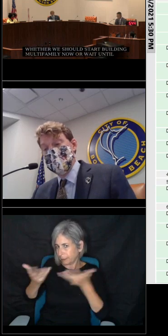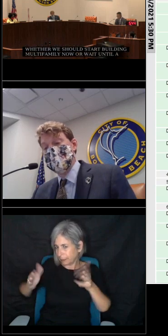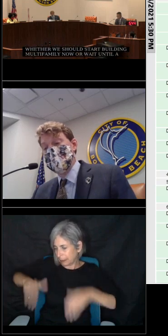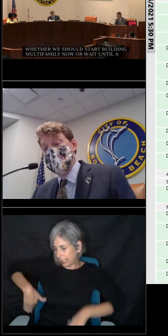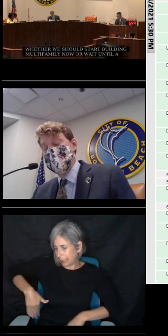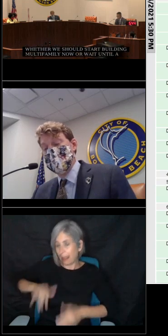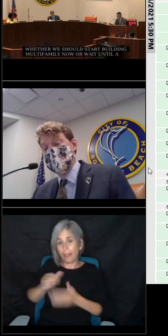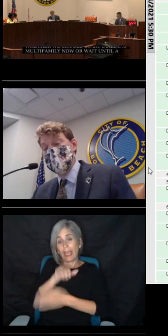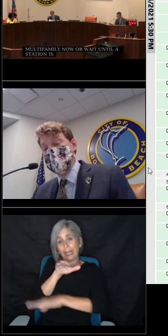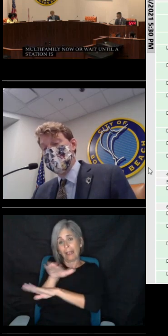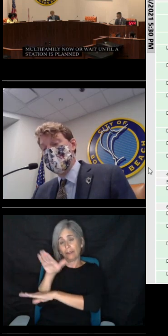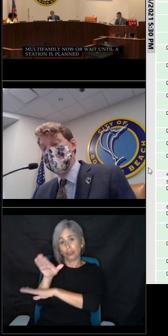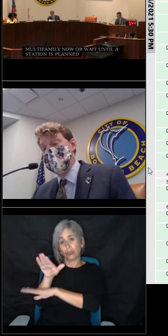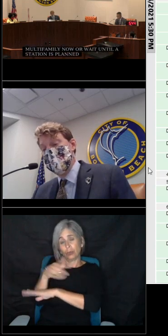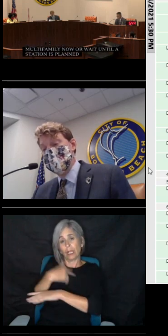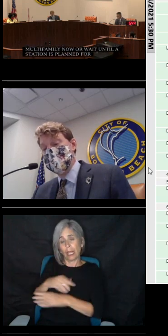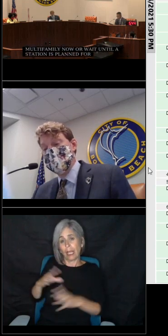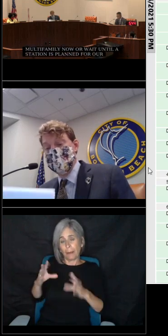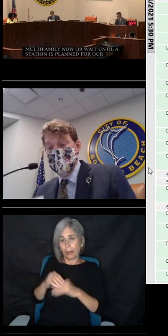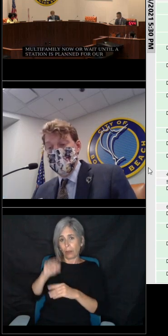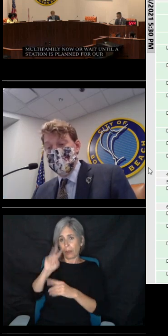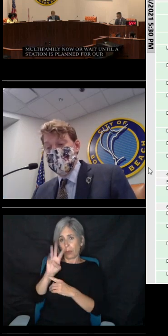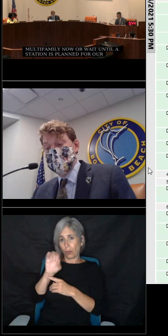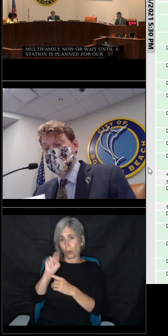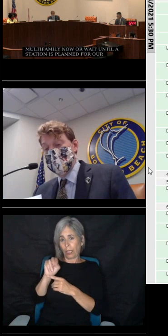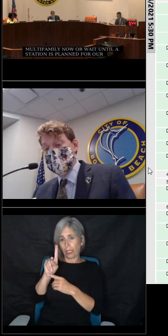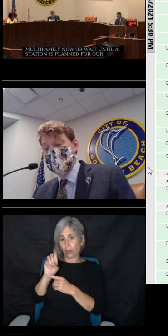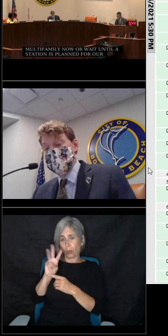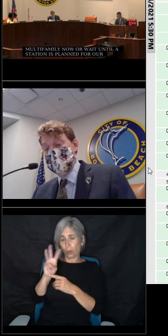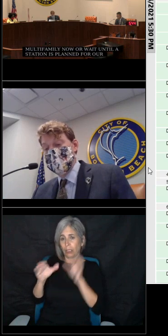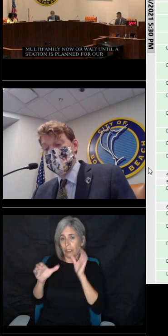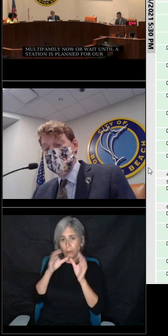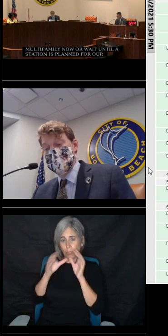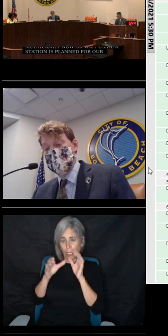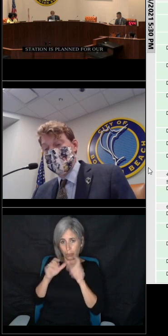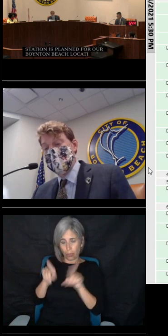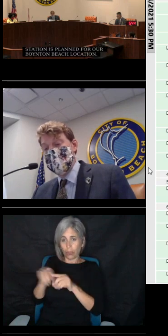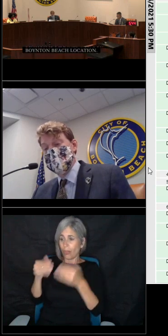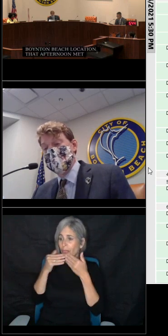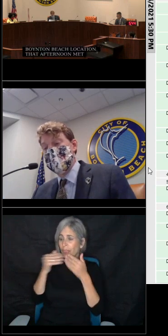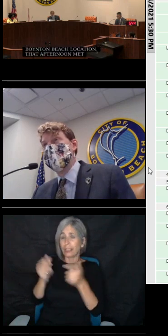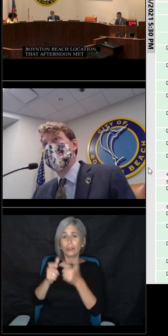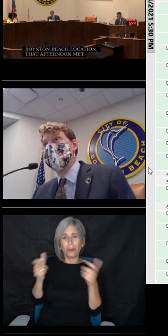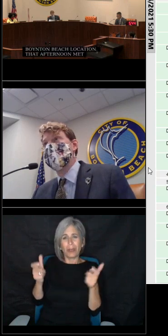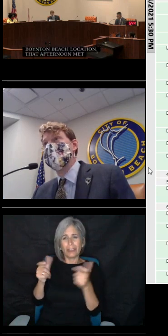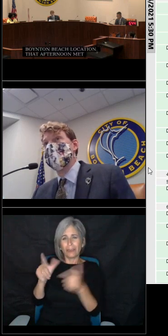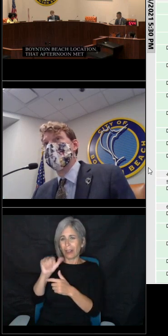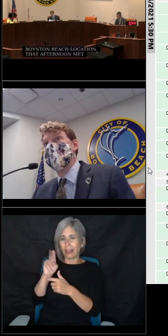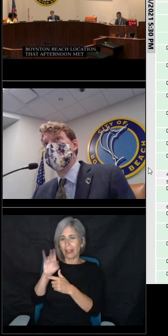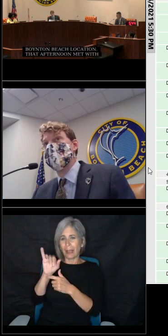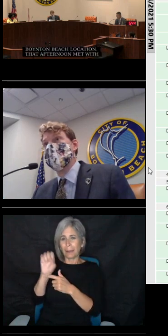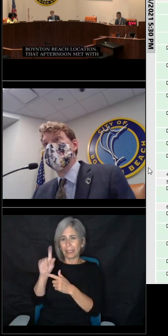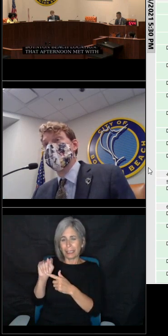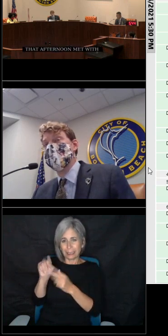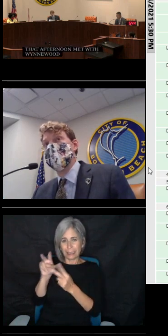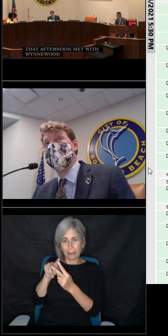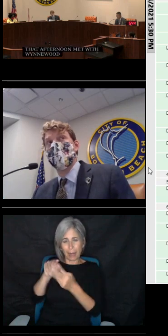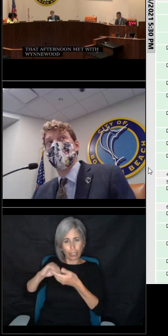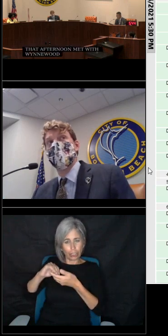afternoon, I met with Winwood Communications, and also I'd like to thank so much for our lobbyist Ballard partners. They